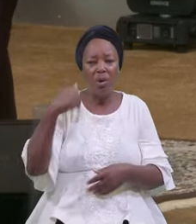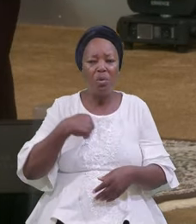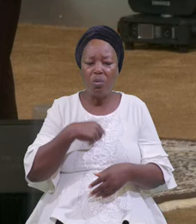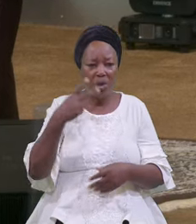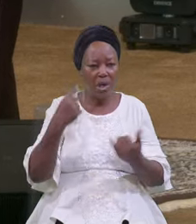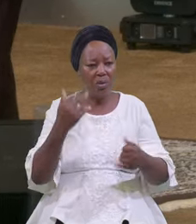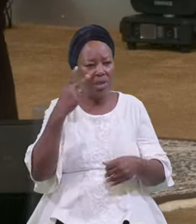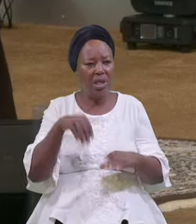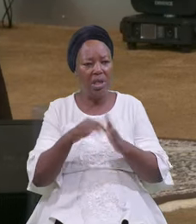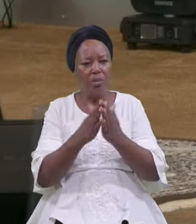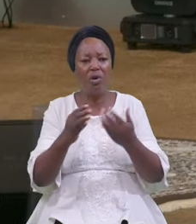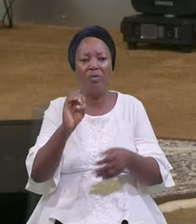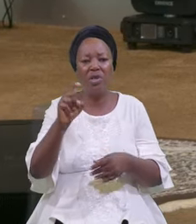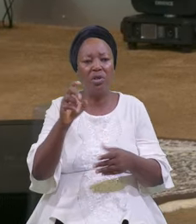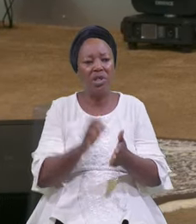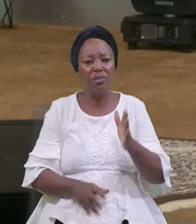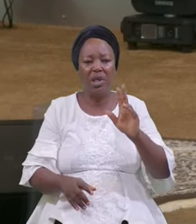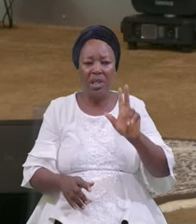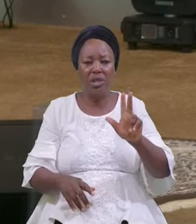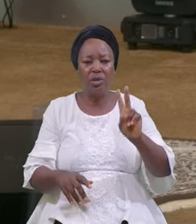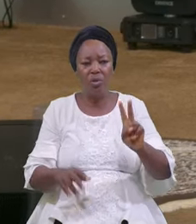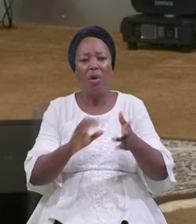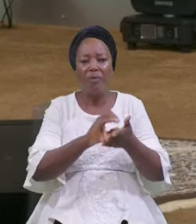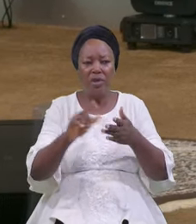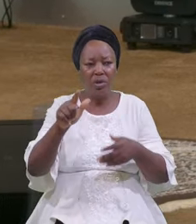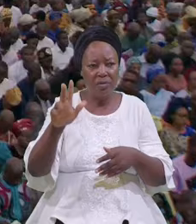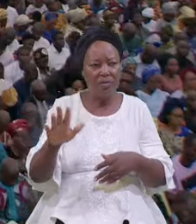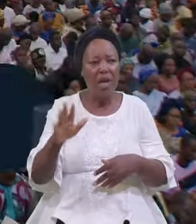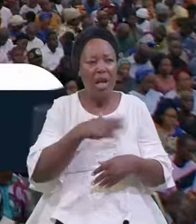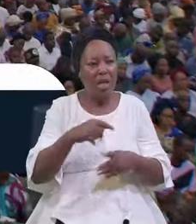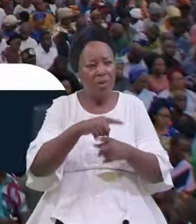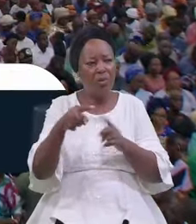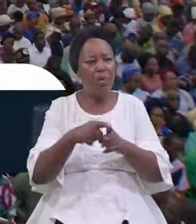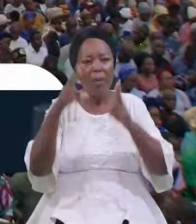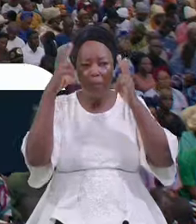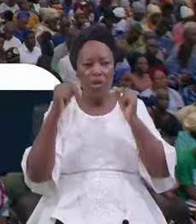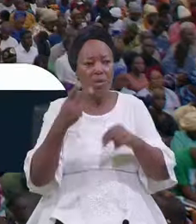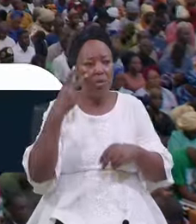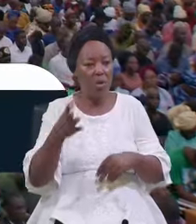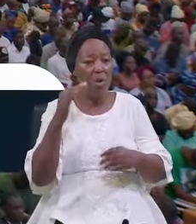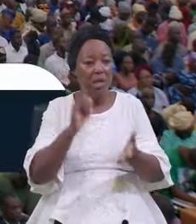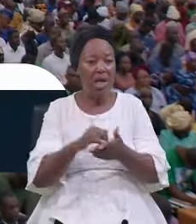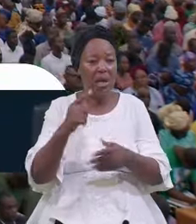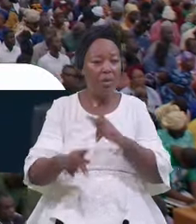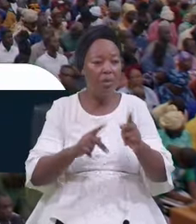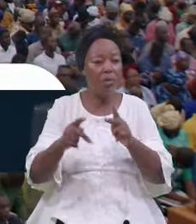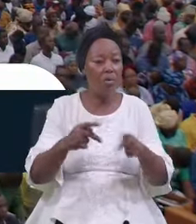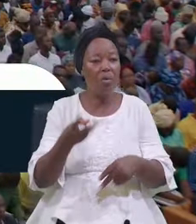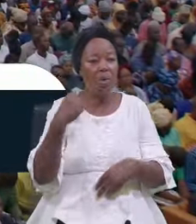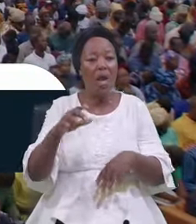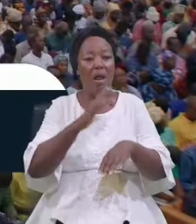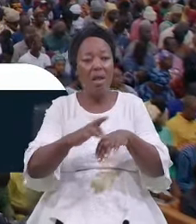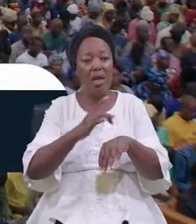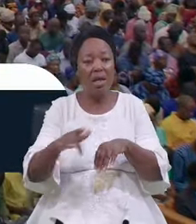Exodus chapter 32, verse 25. And when Moses saw that the people were naked, for